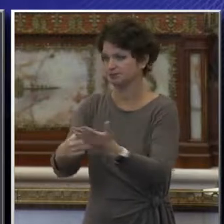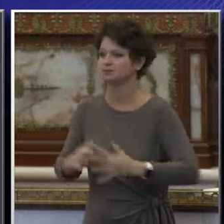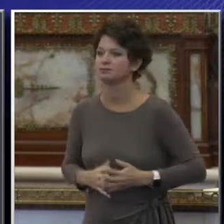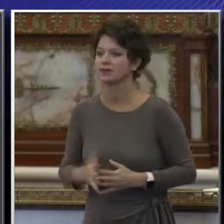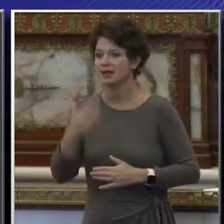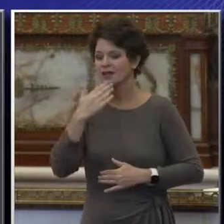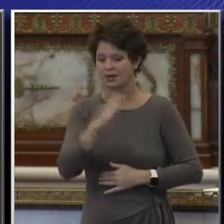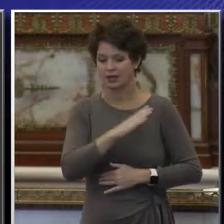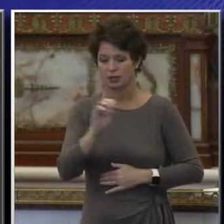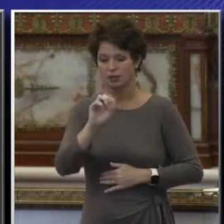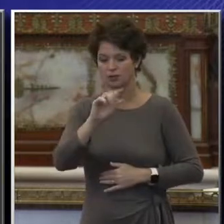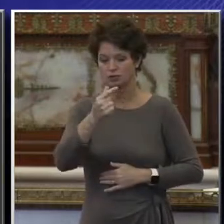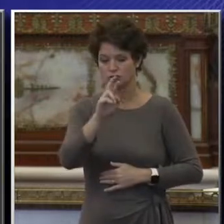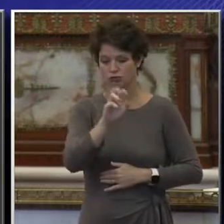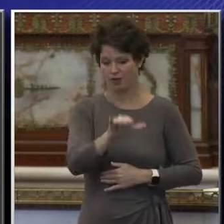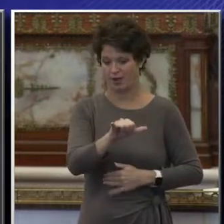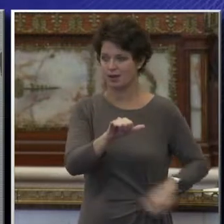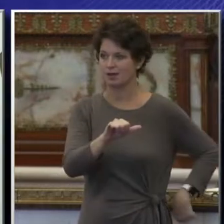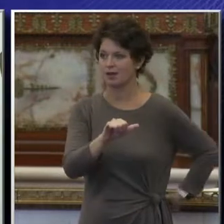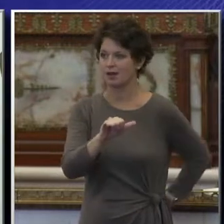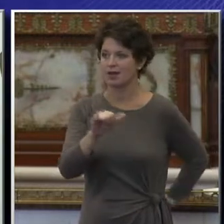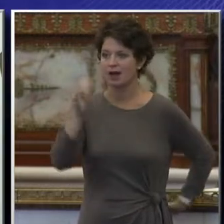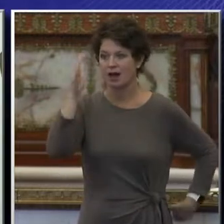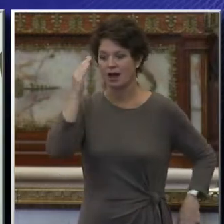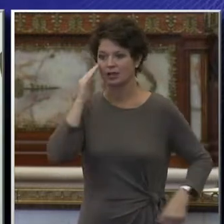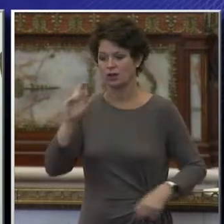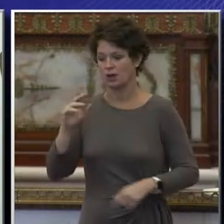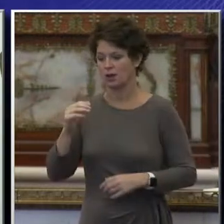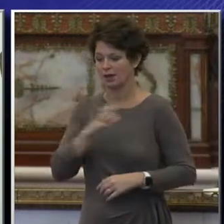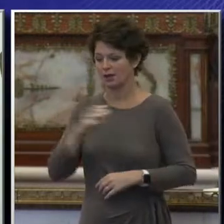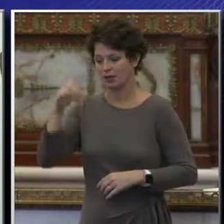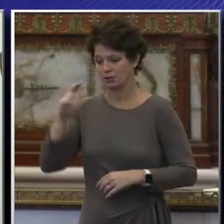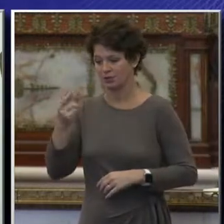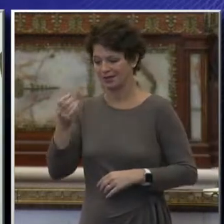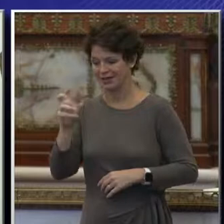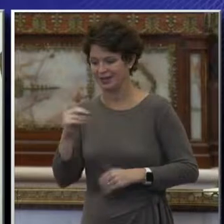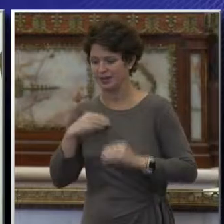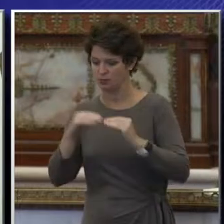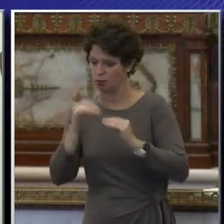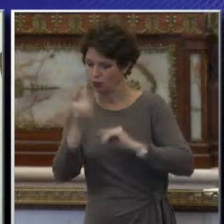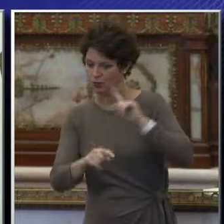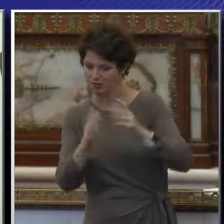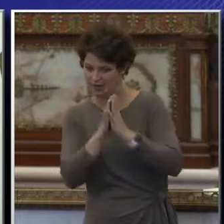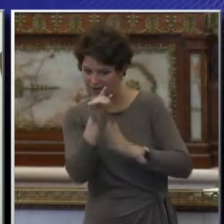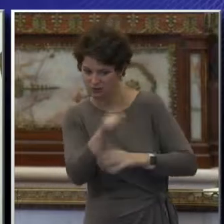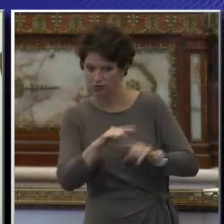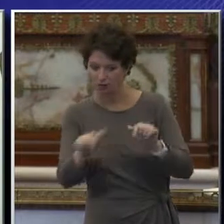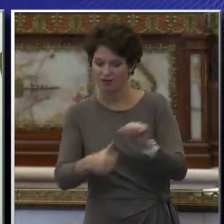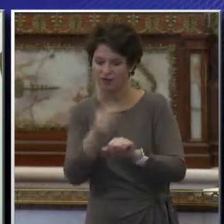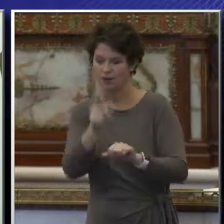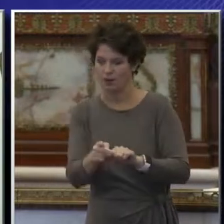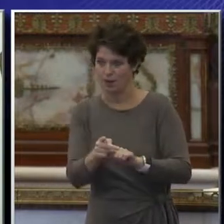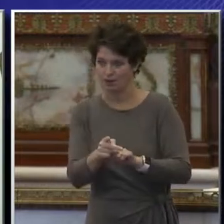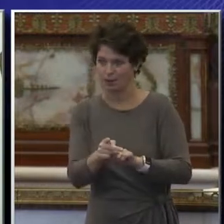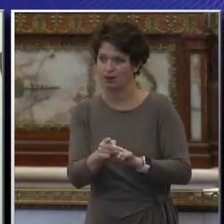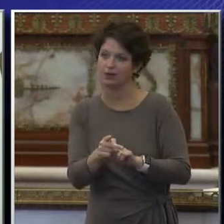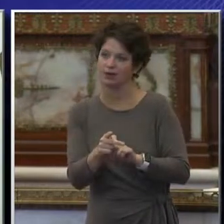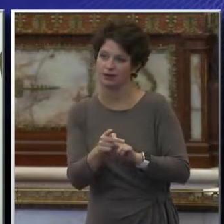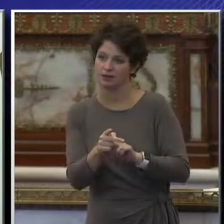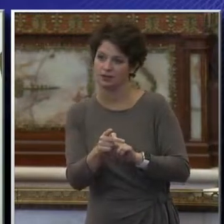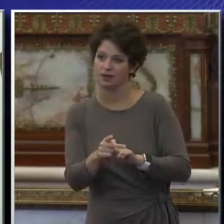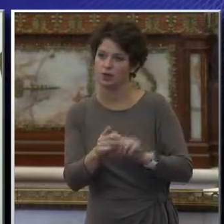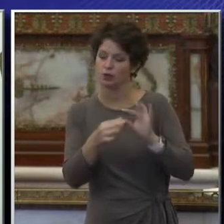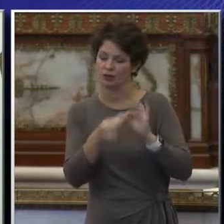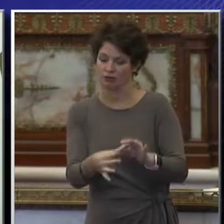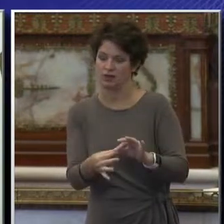Thank you, Mr. Gray. I know Councilman Heenan has some additional questions for you. I just wanted to follow up on one point in